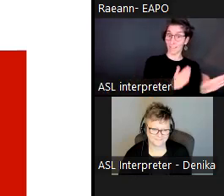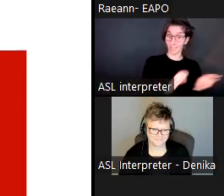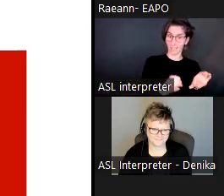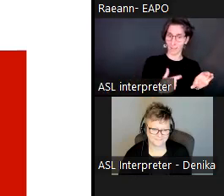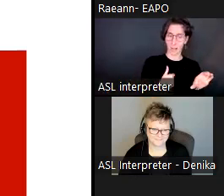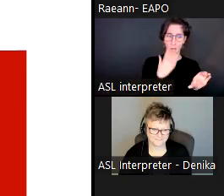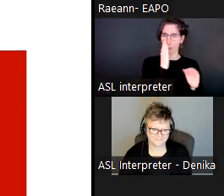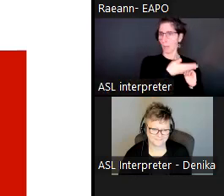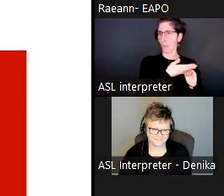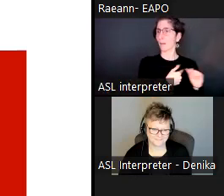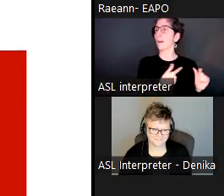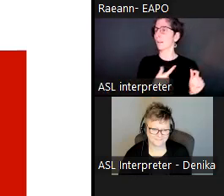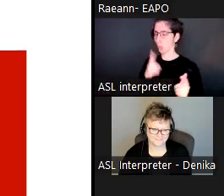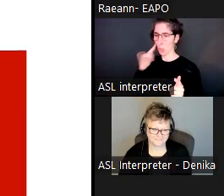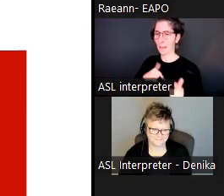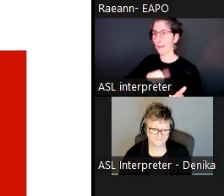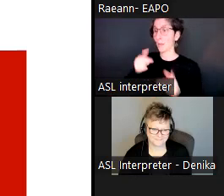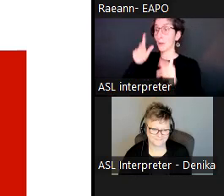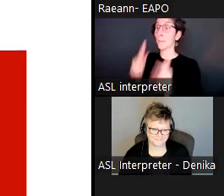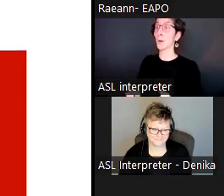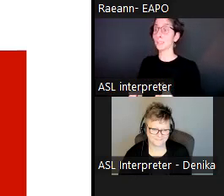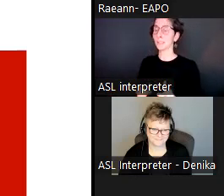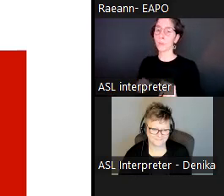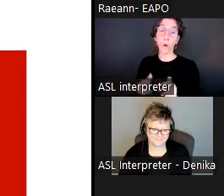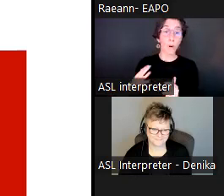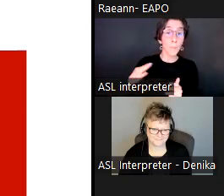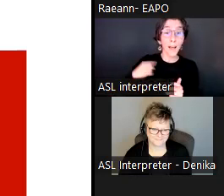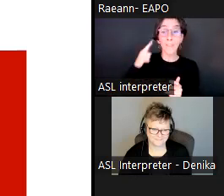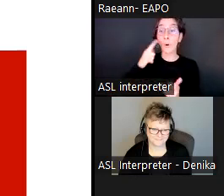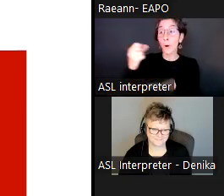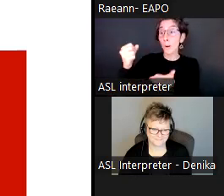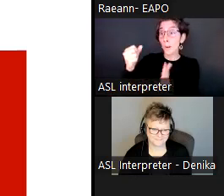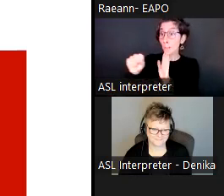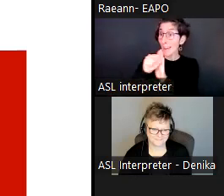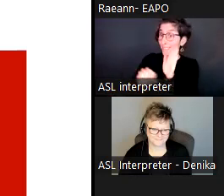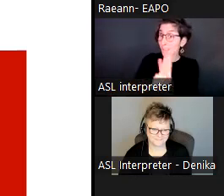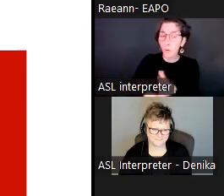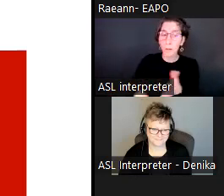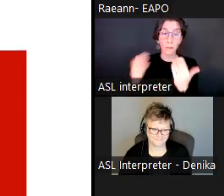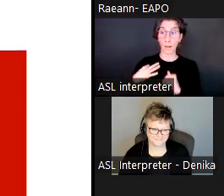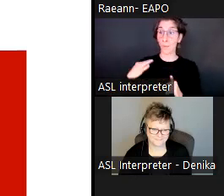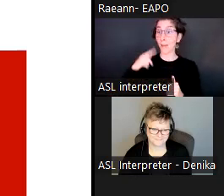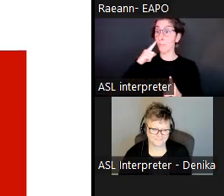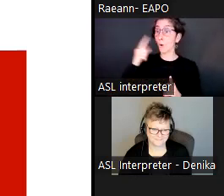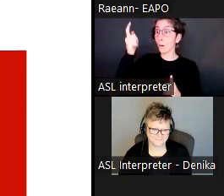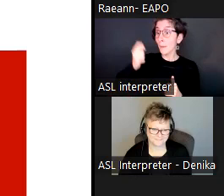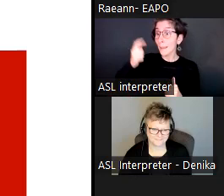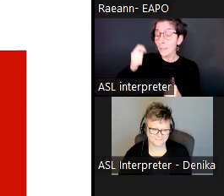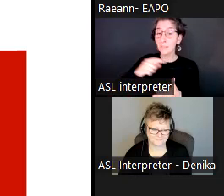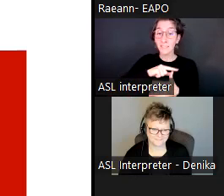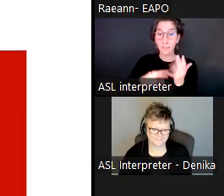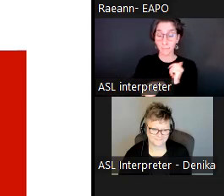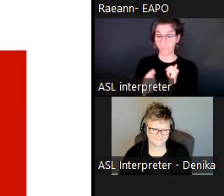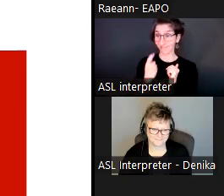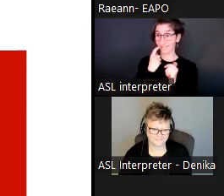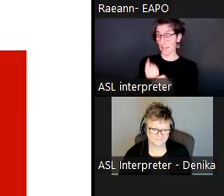passport or receive government benefits. So the big one last year was there was a Desjardins